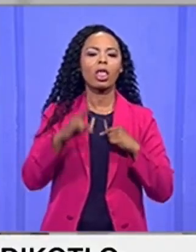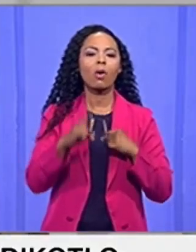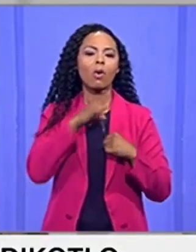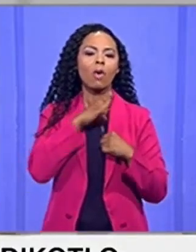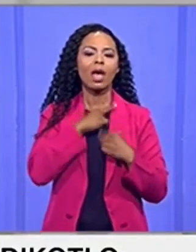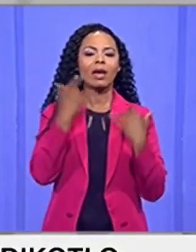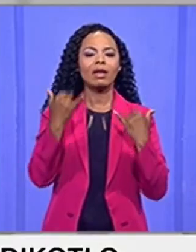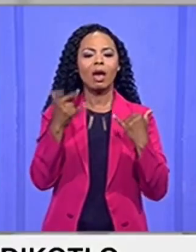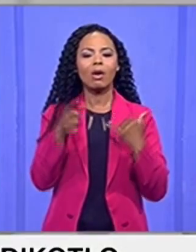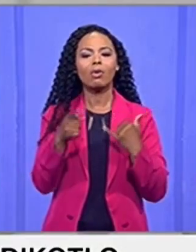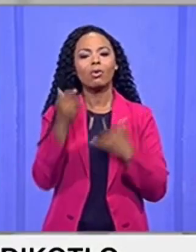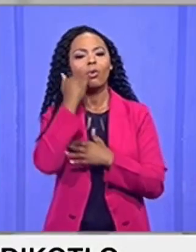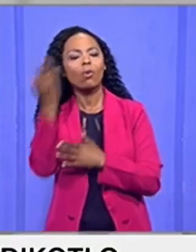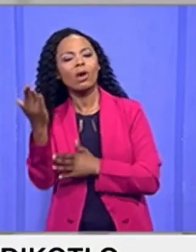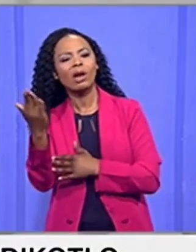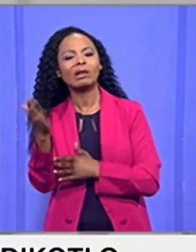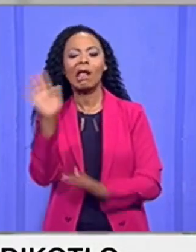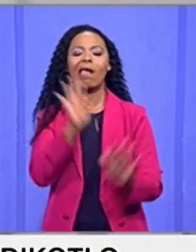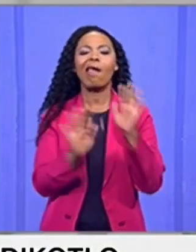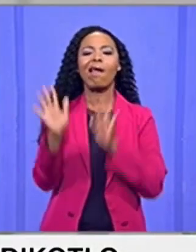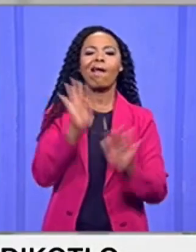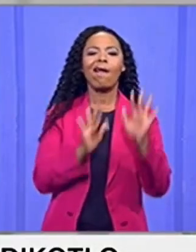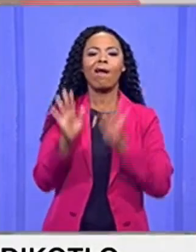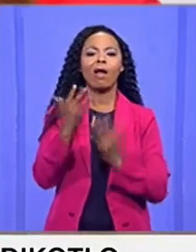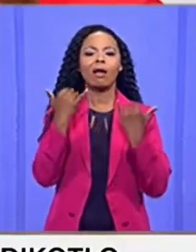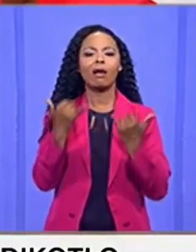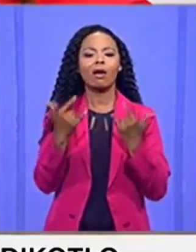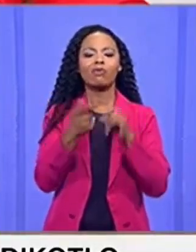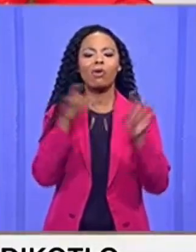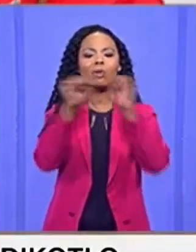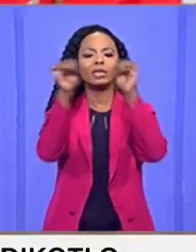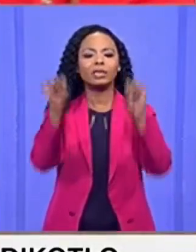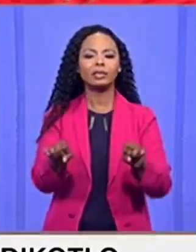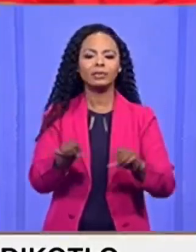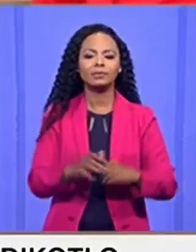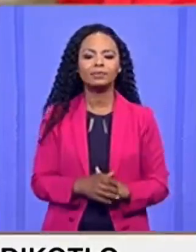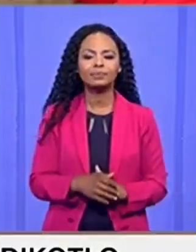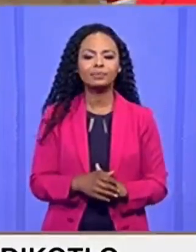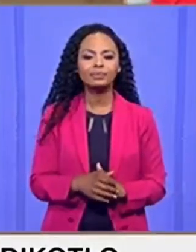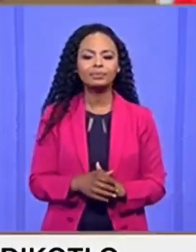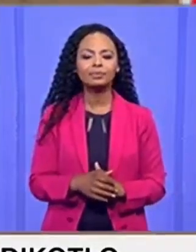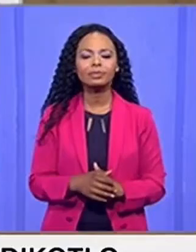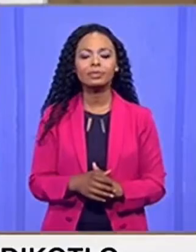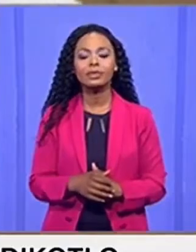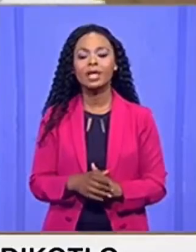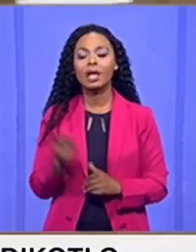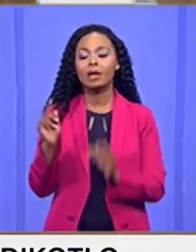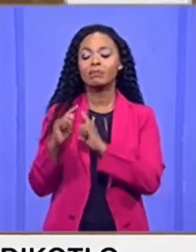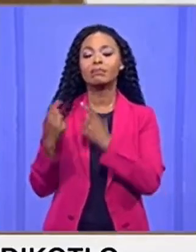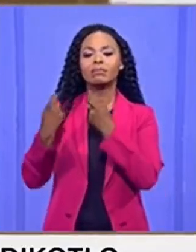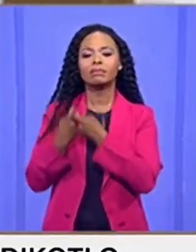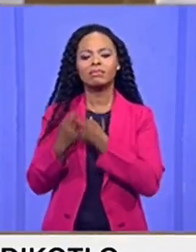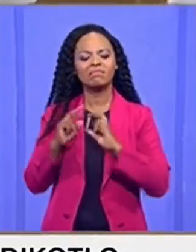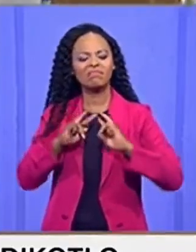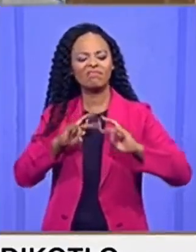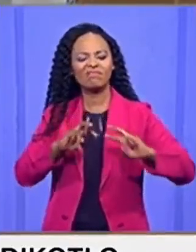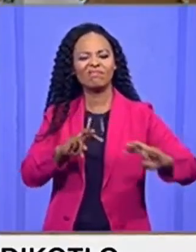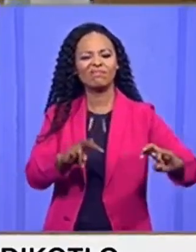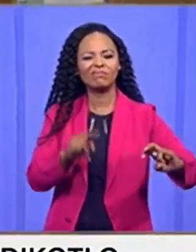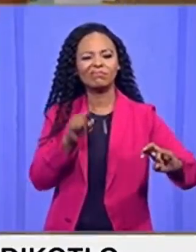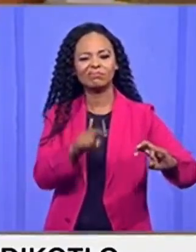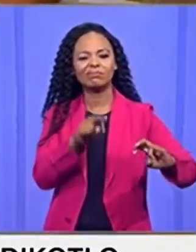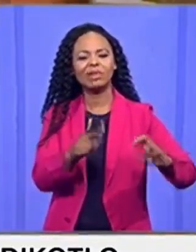have thrown through capabilities of our systems. Setlhopha se ne gape sa tlhalosa ka dipatlisiso tse di ntseng di tsweletse malebana